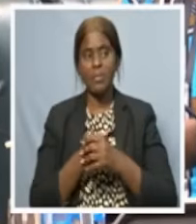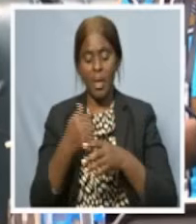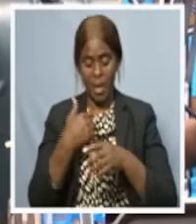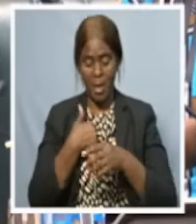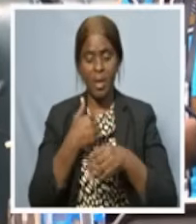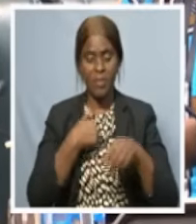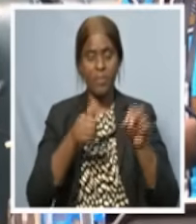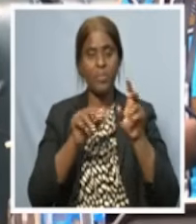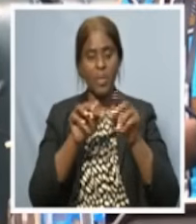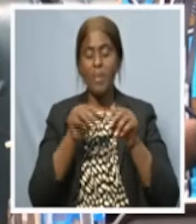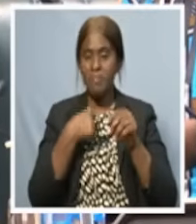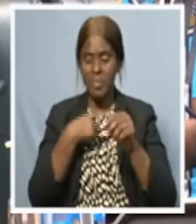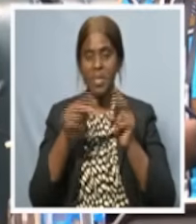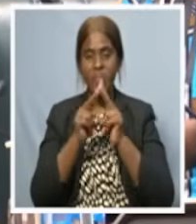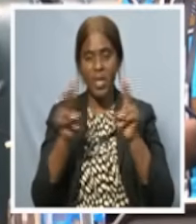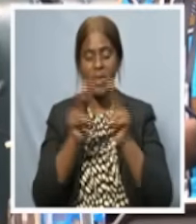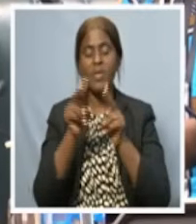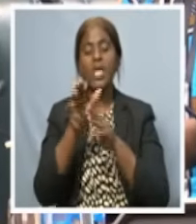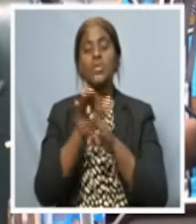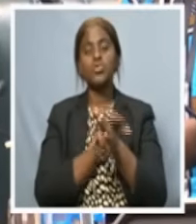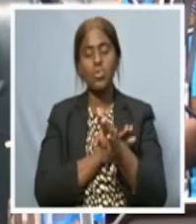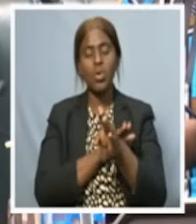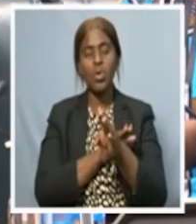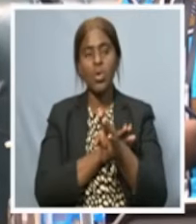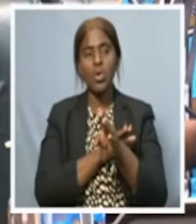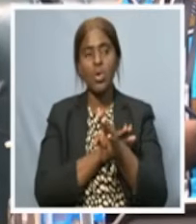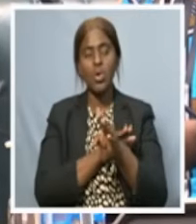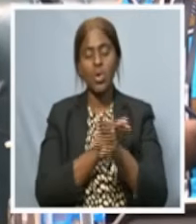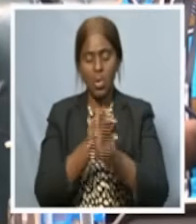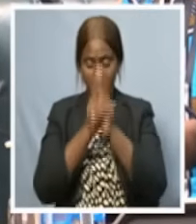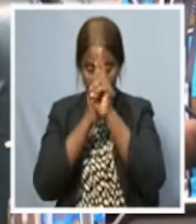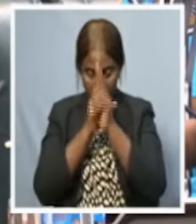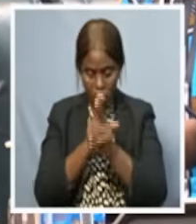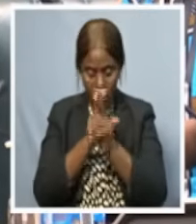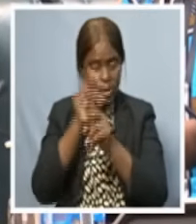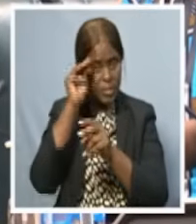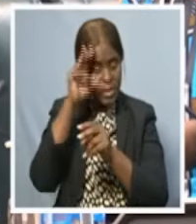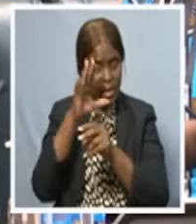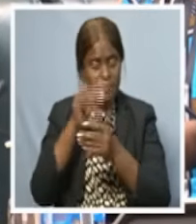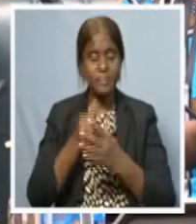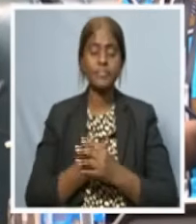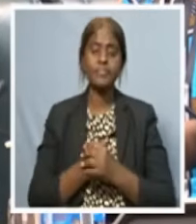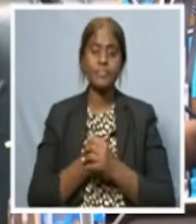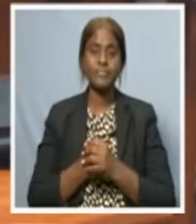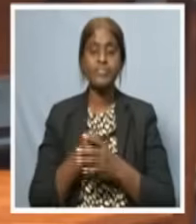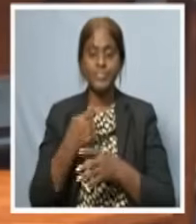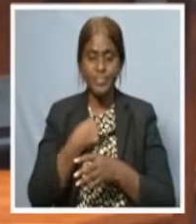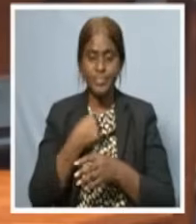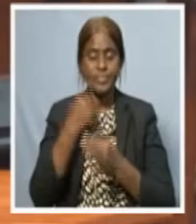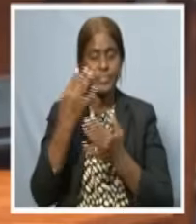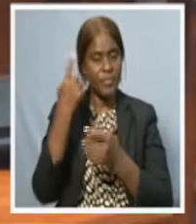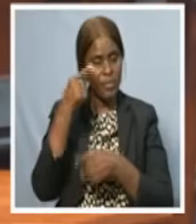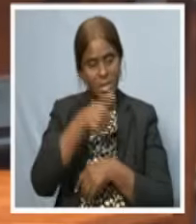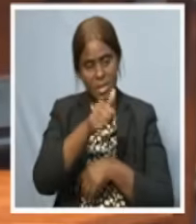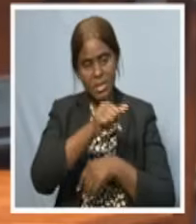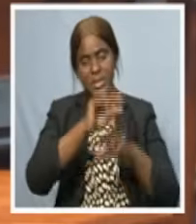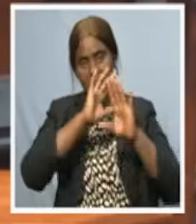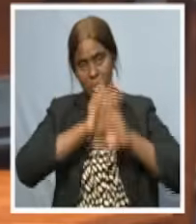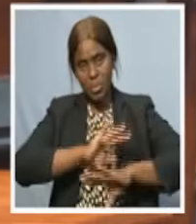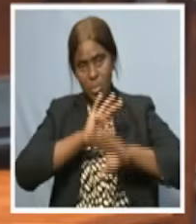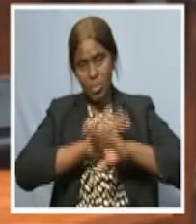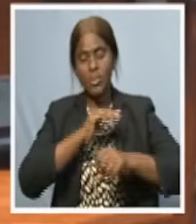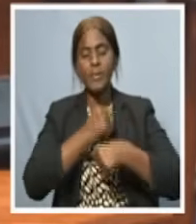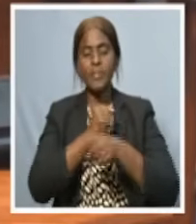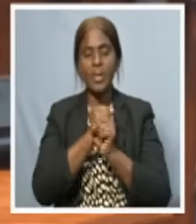And I'll be very slow. The very Honorable slow. Minister. I'm waiting for them to stop